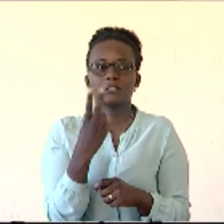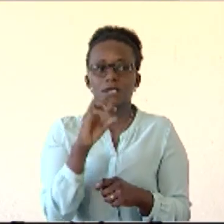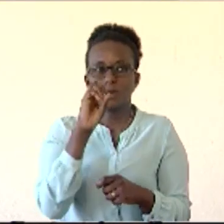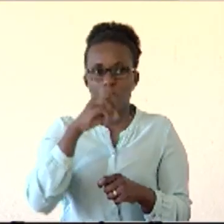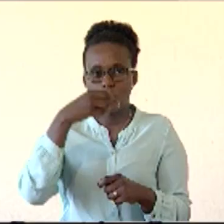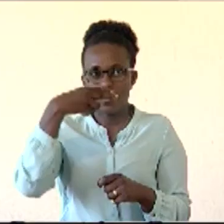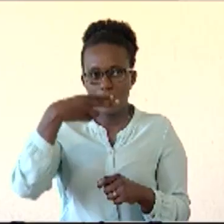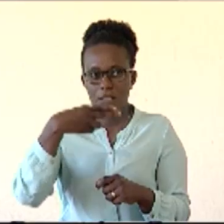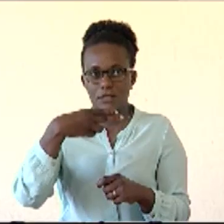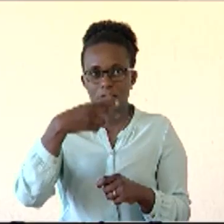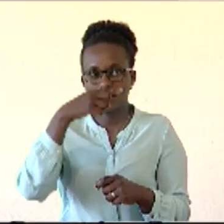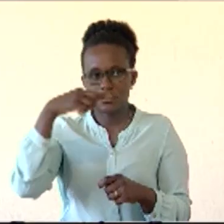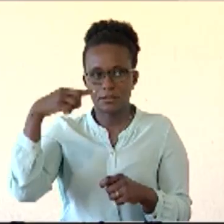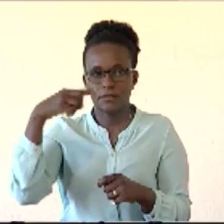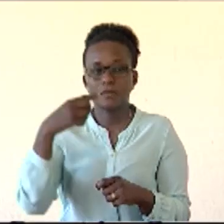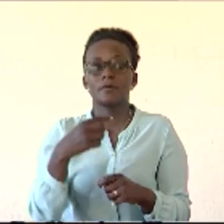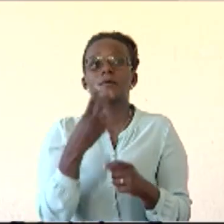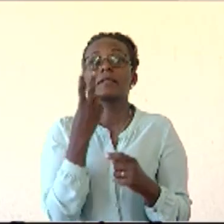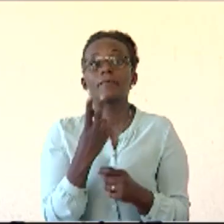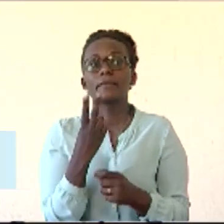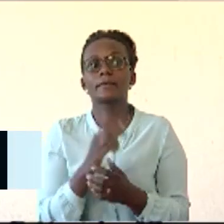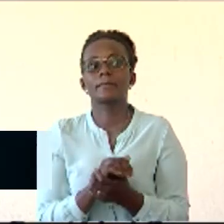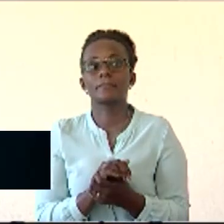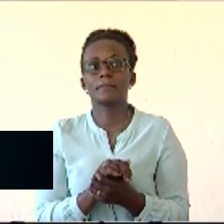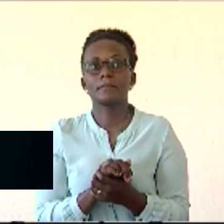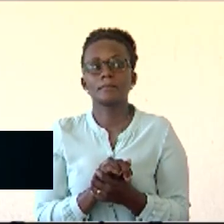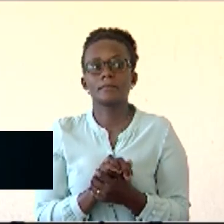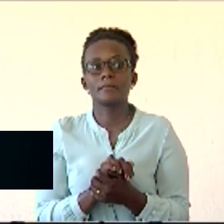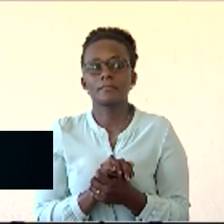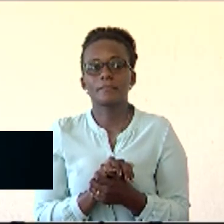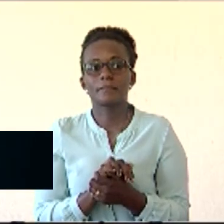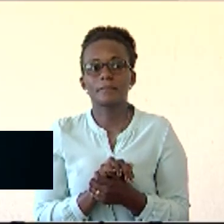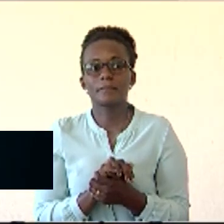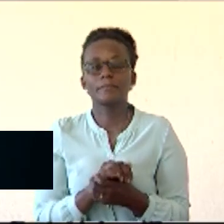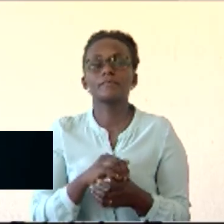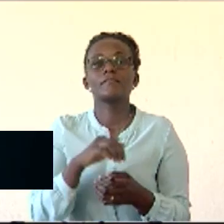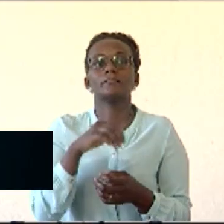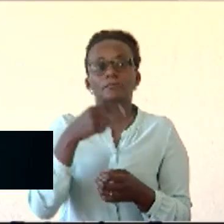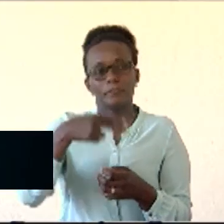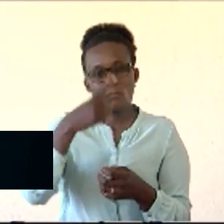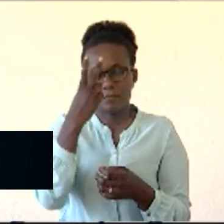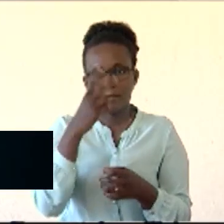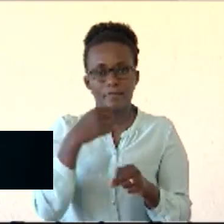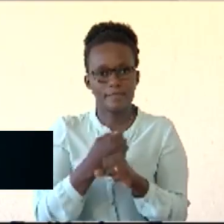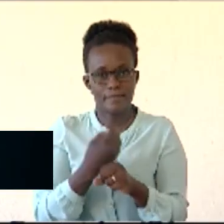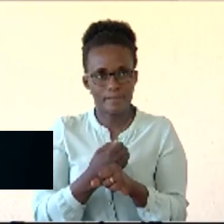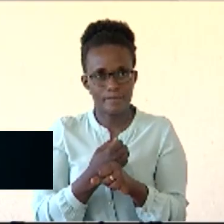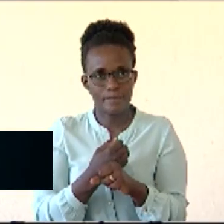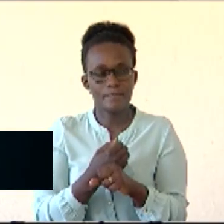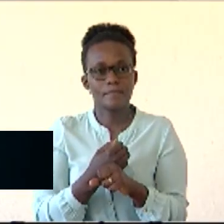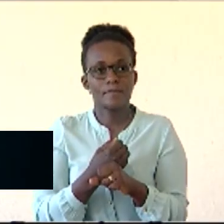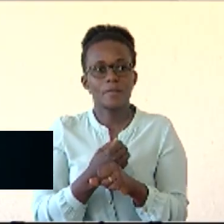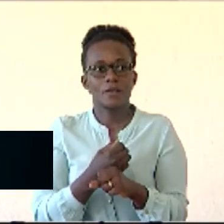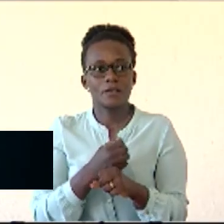are 2 OH ions. So what does that mean? When the hydrogen is produced as a gas, what is